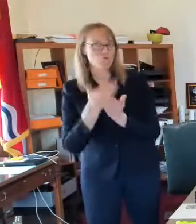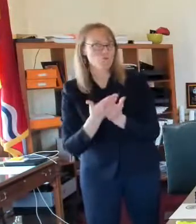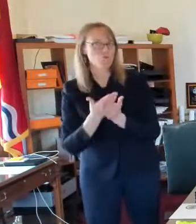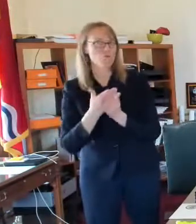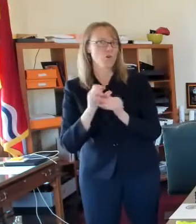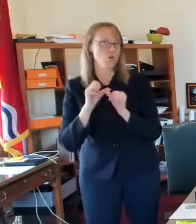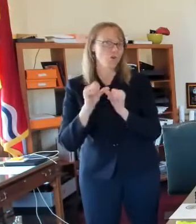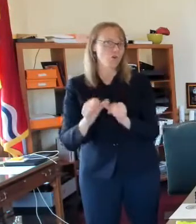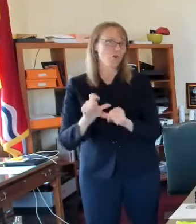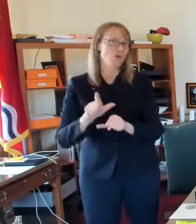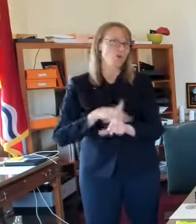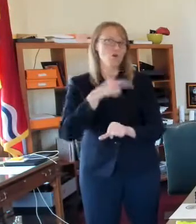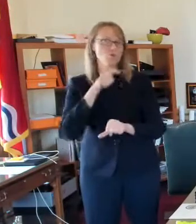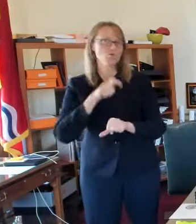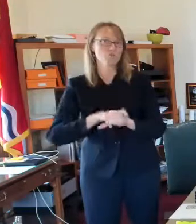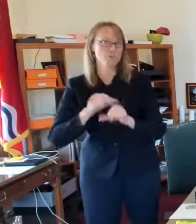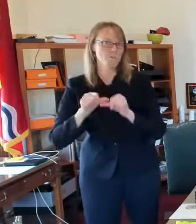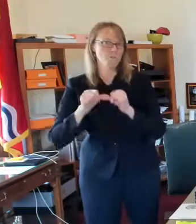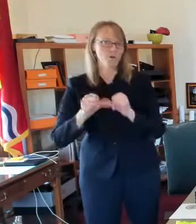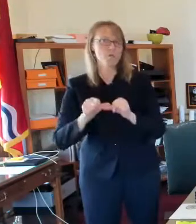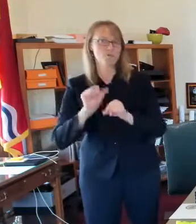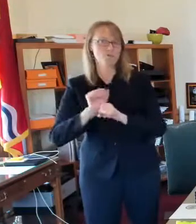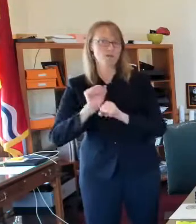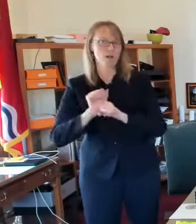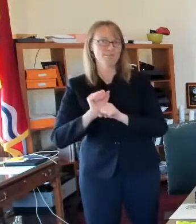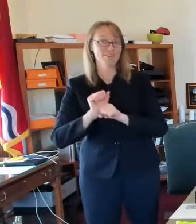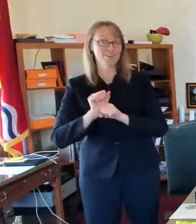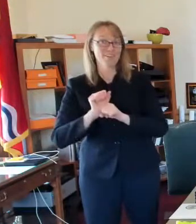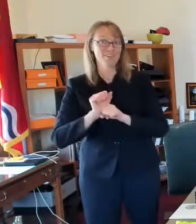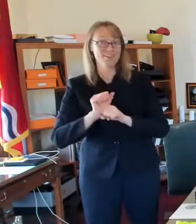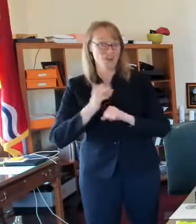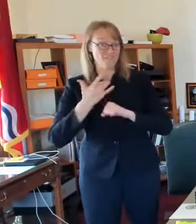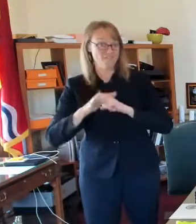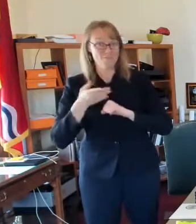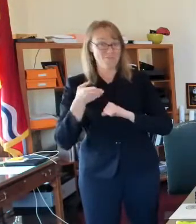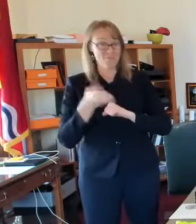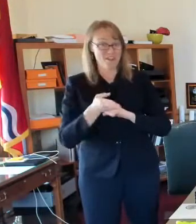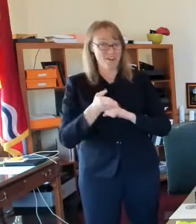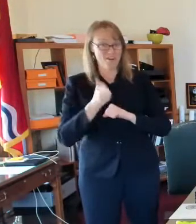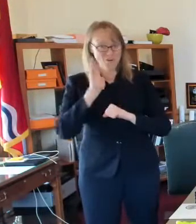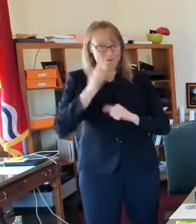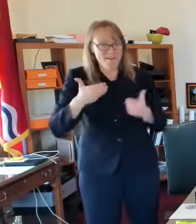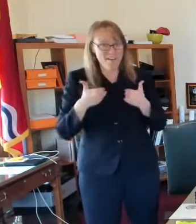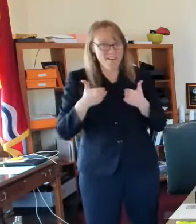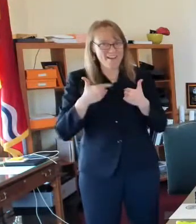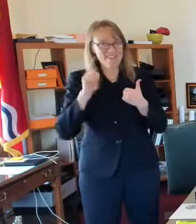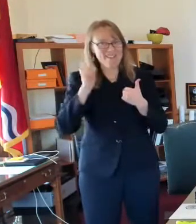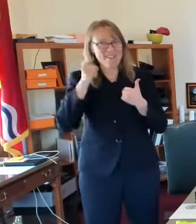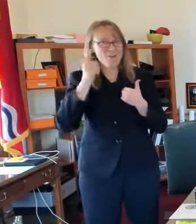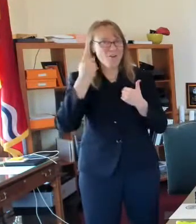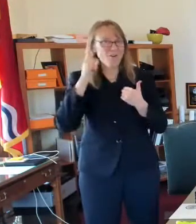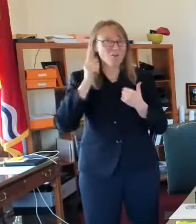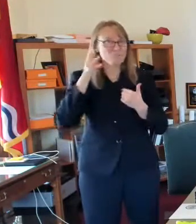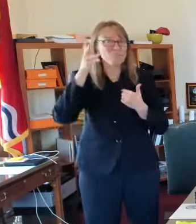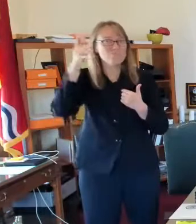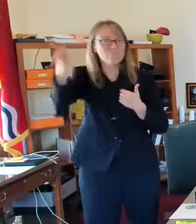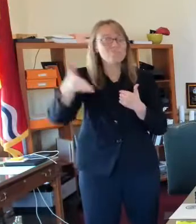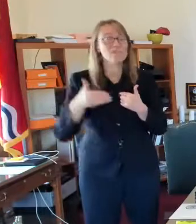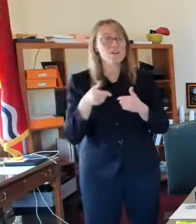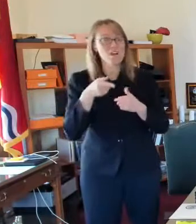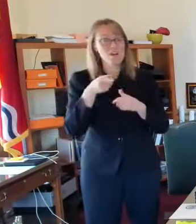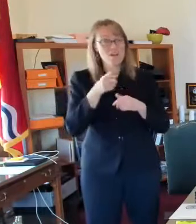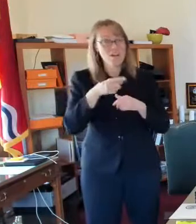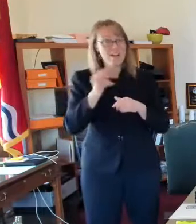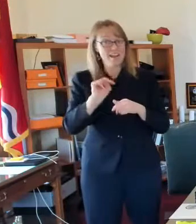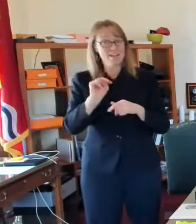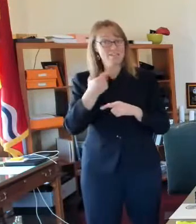NGA is in the process of implementing internships for young people as young